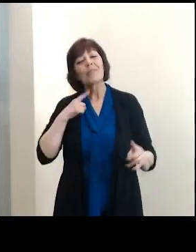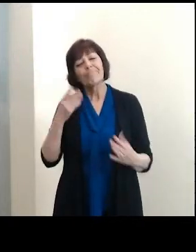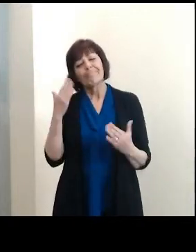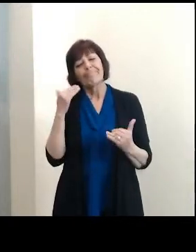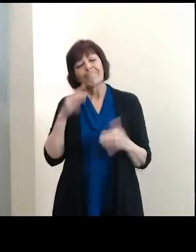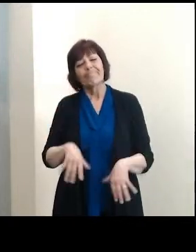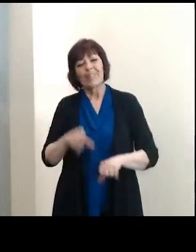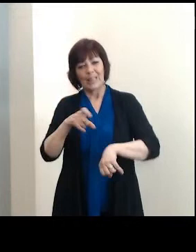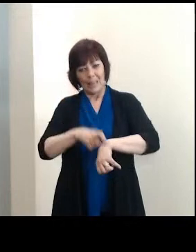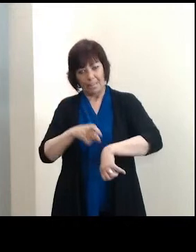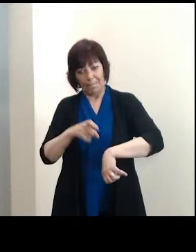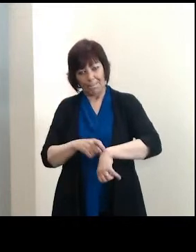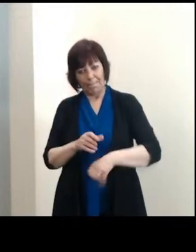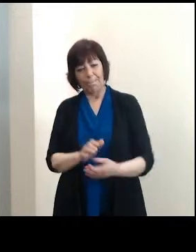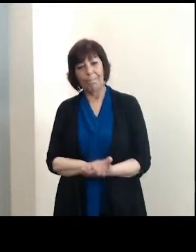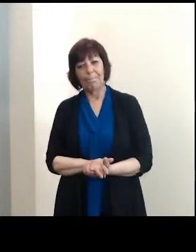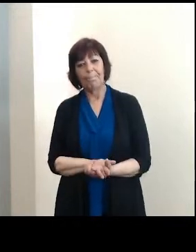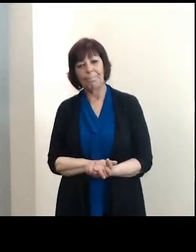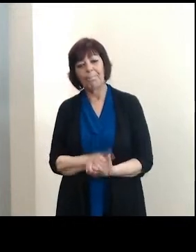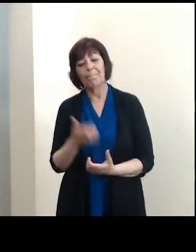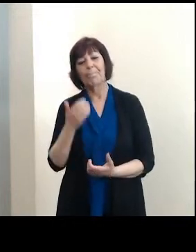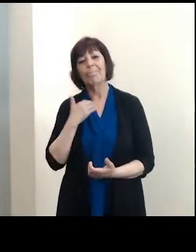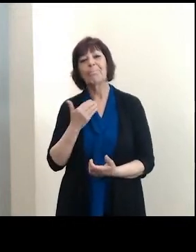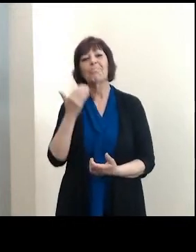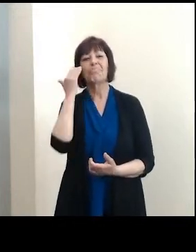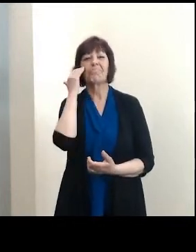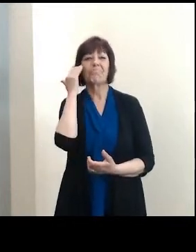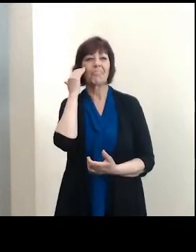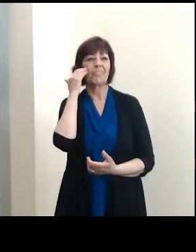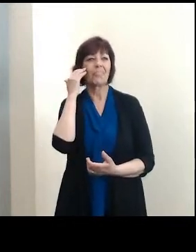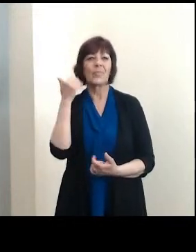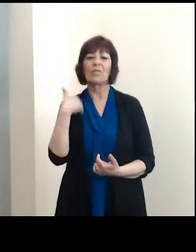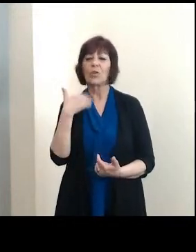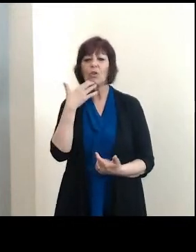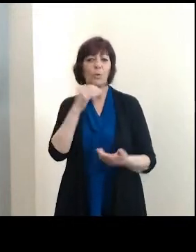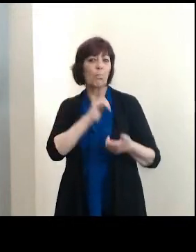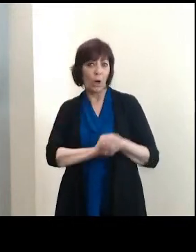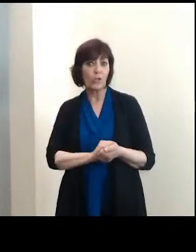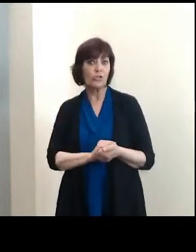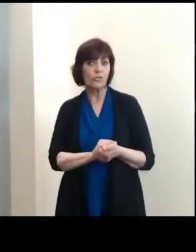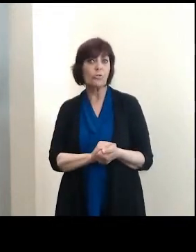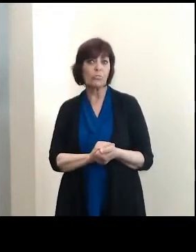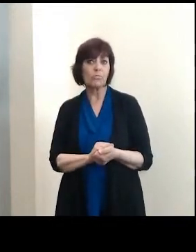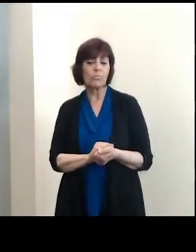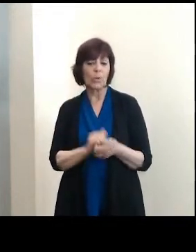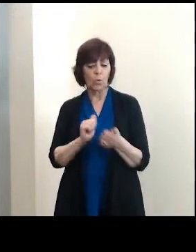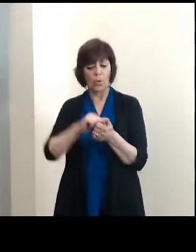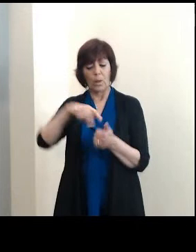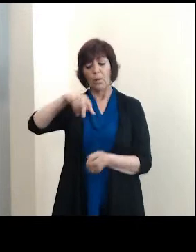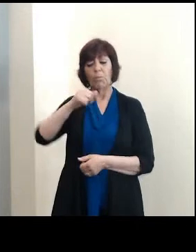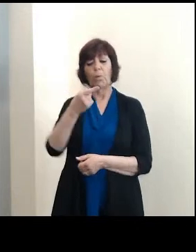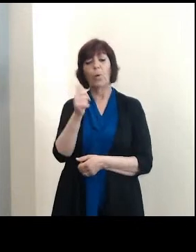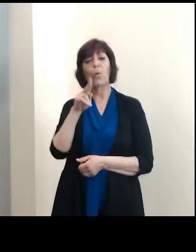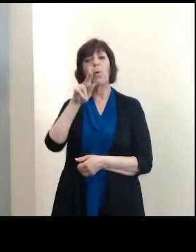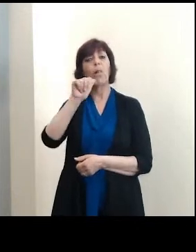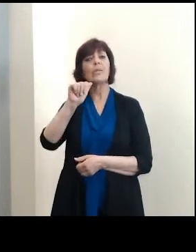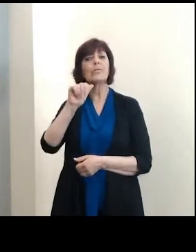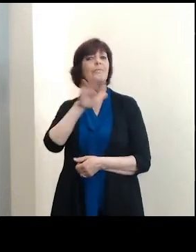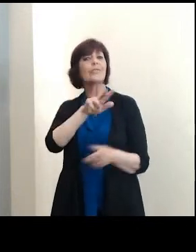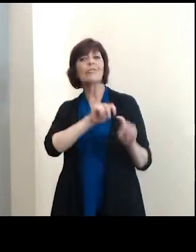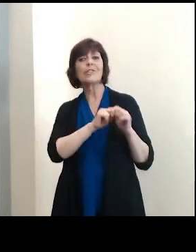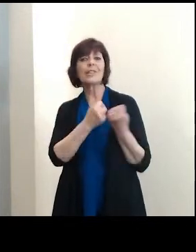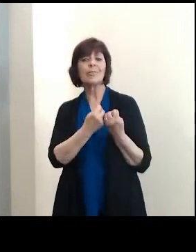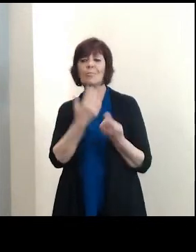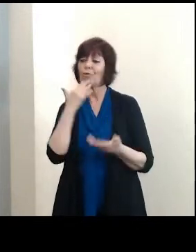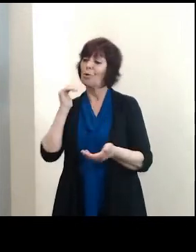time to get to that point. And I know we've got good partners in the Bagulas and their team. We have good partners